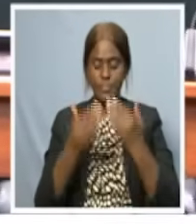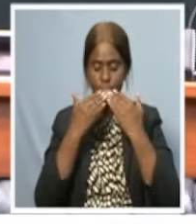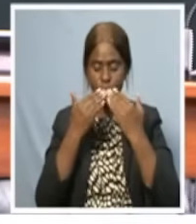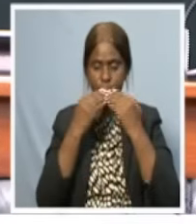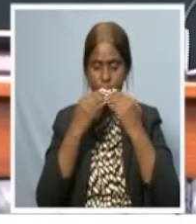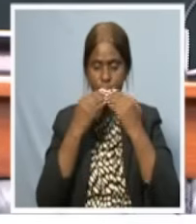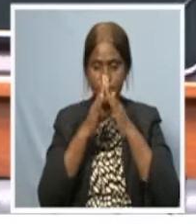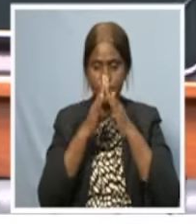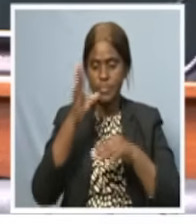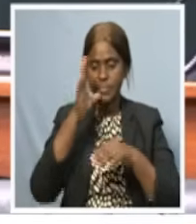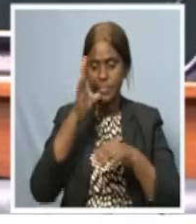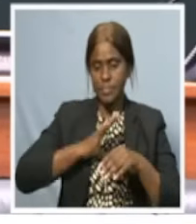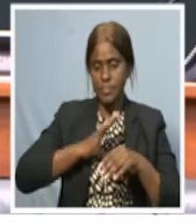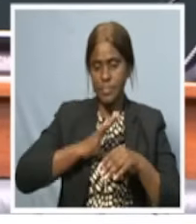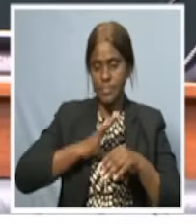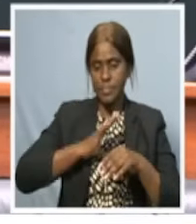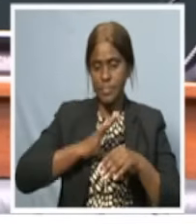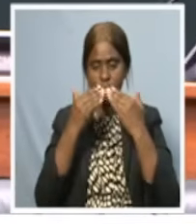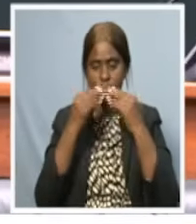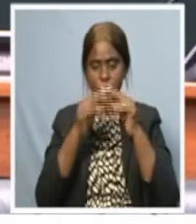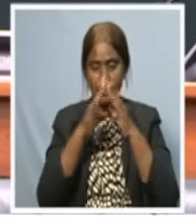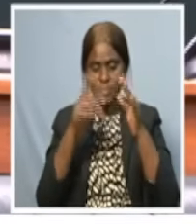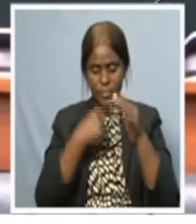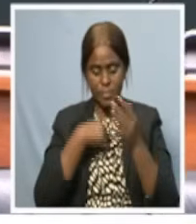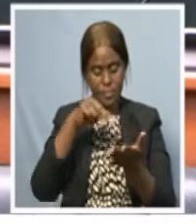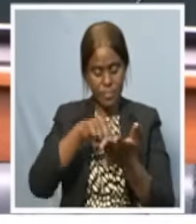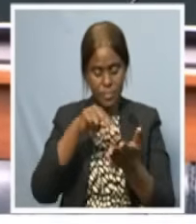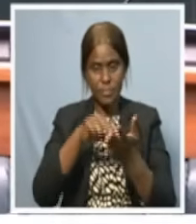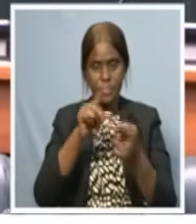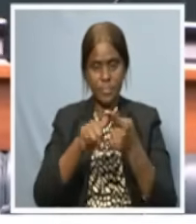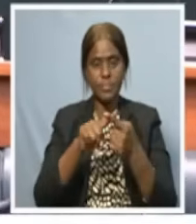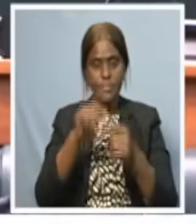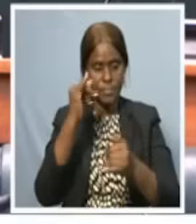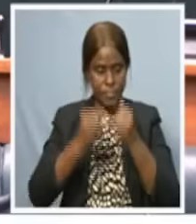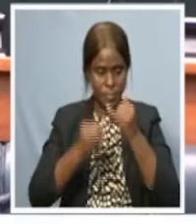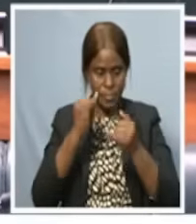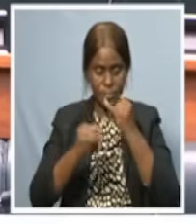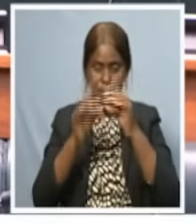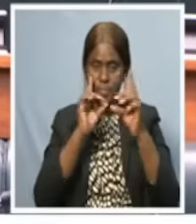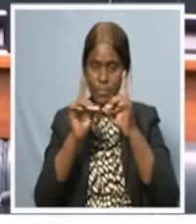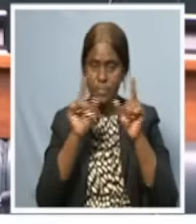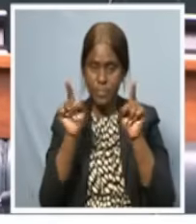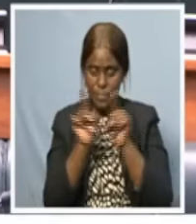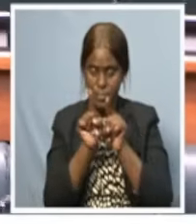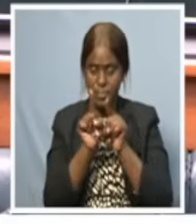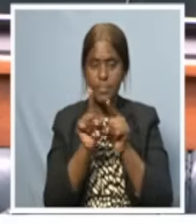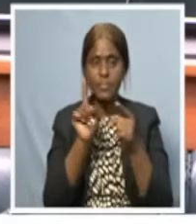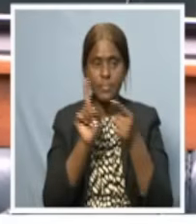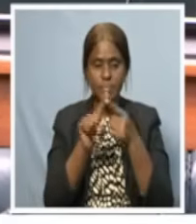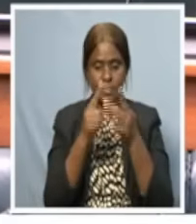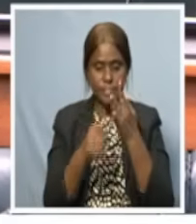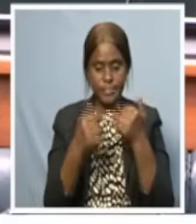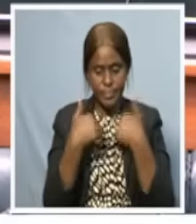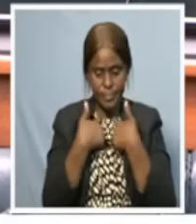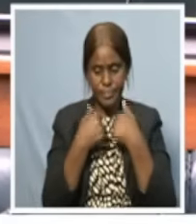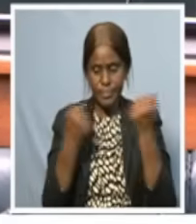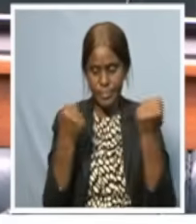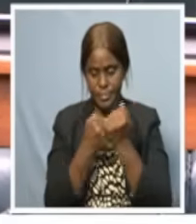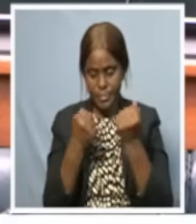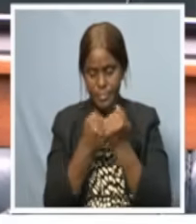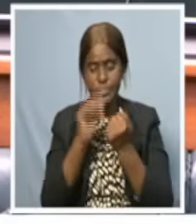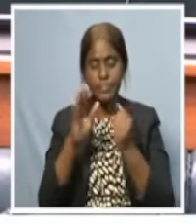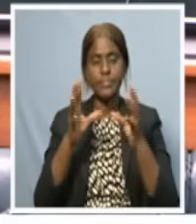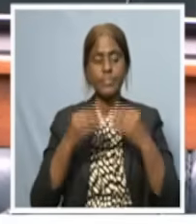Thank you very much, Madam Speaker. I rise to wind up the debate and to wholeheartedly support